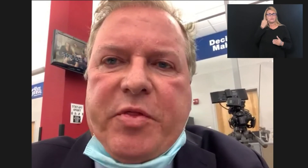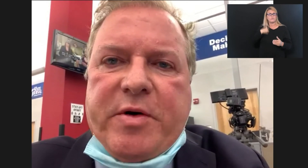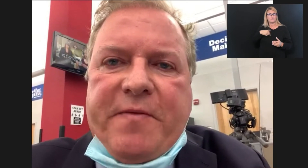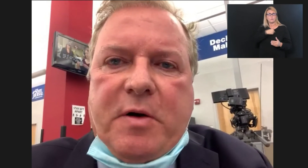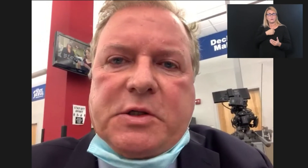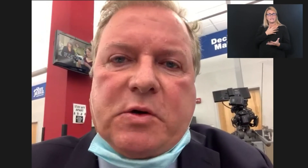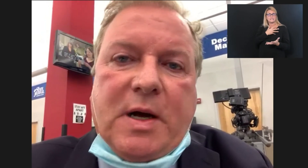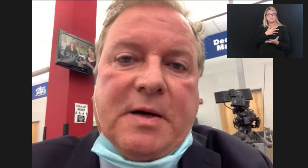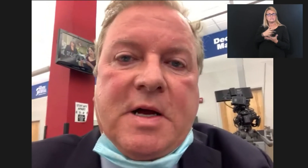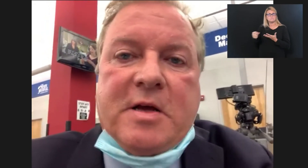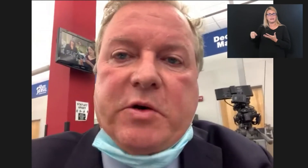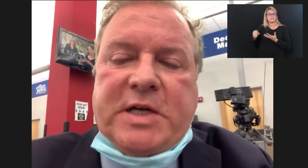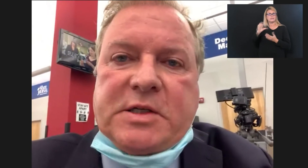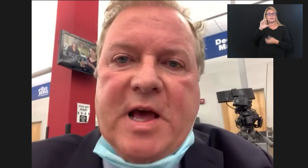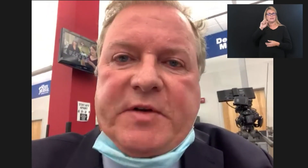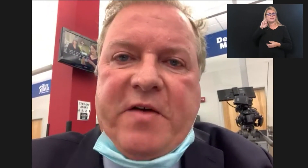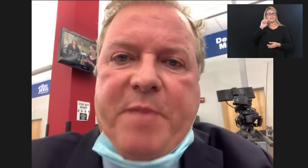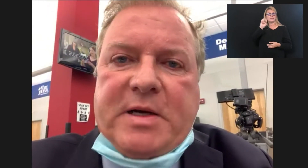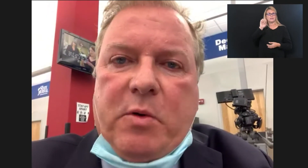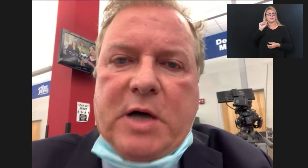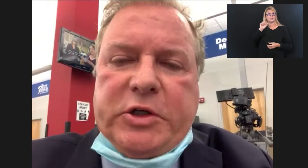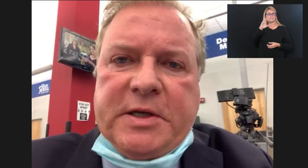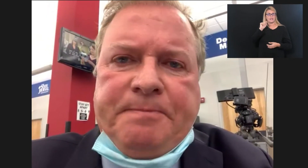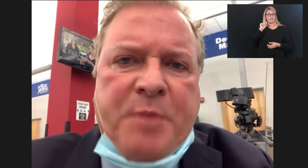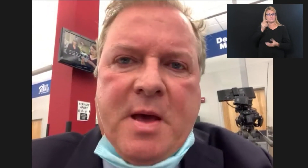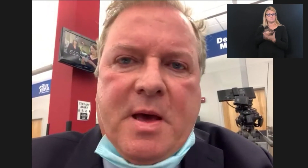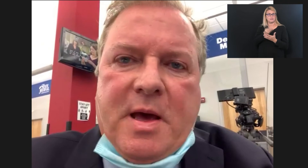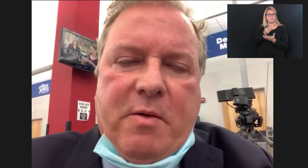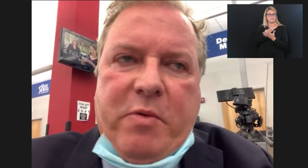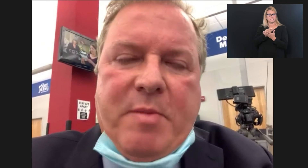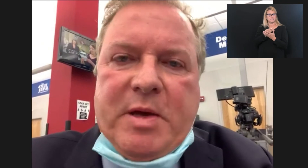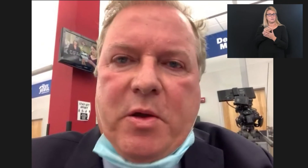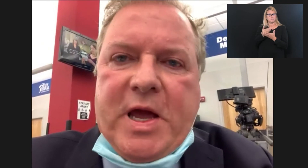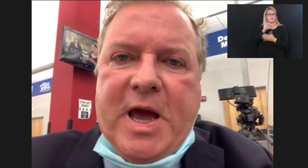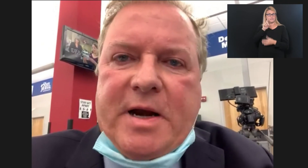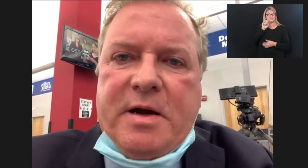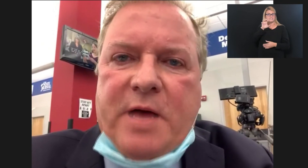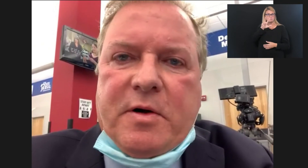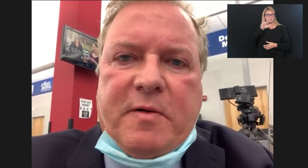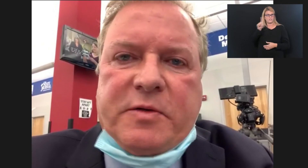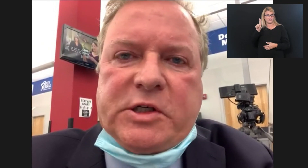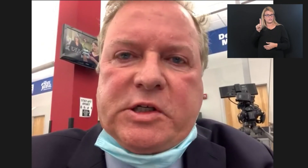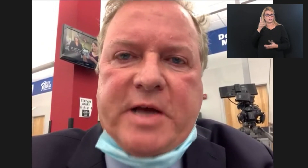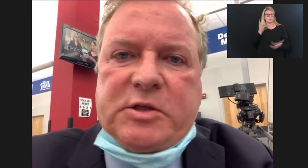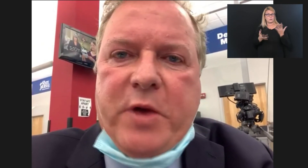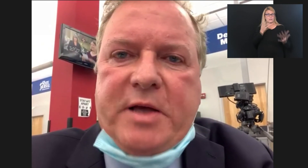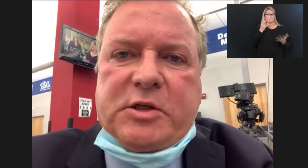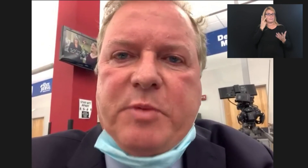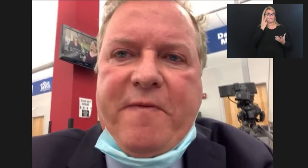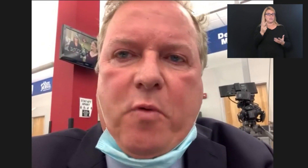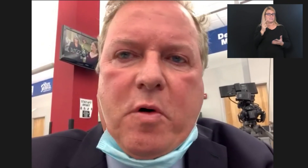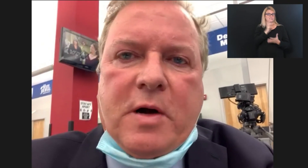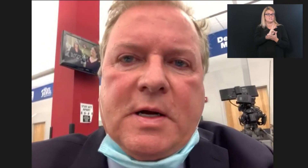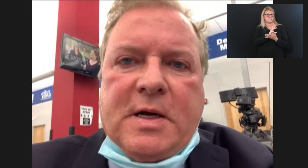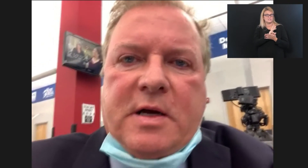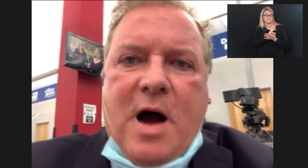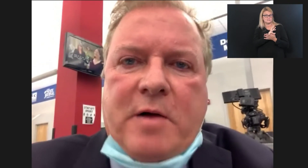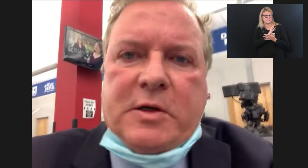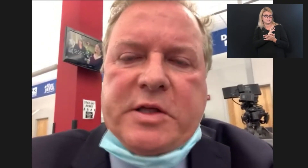December 31st, so it doesn't have to give back to Washington, we may be looking at another 6 weeks